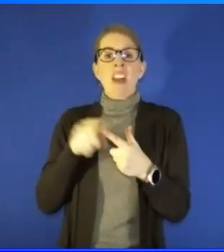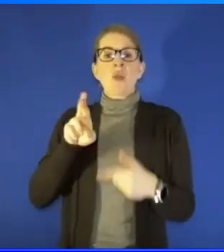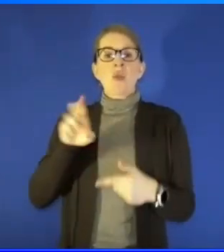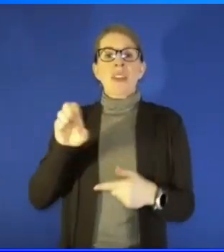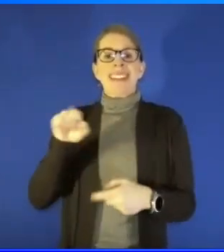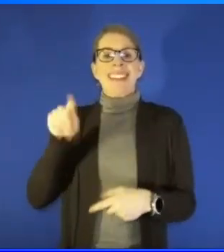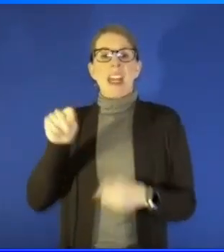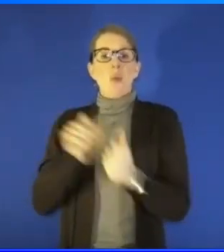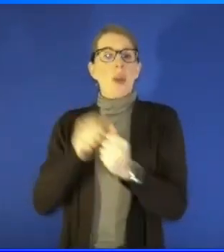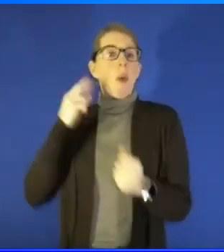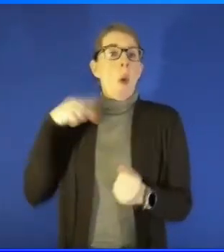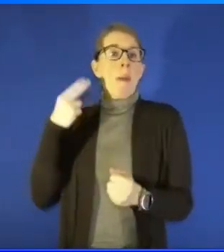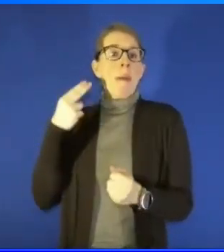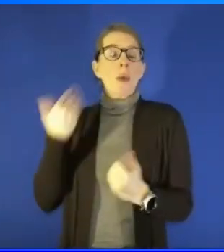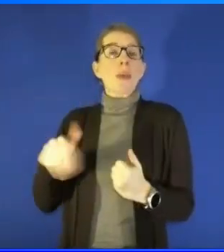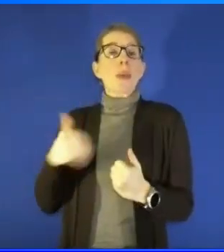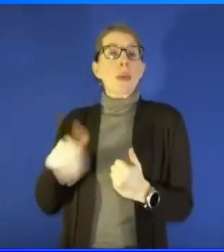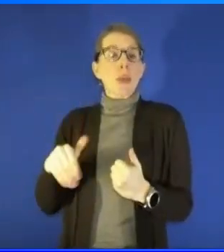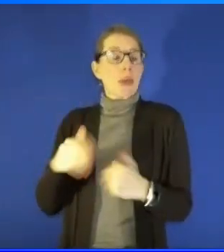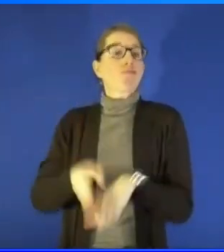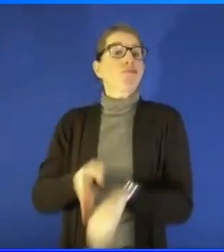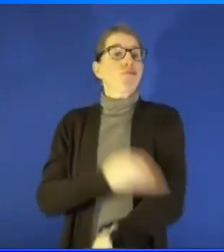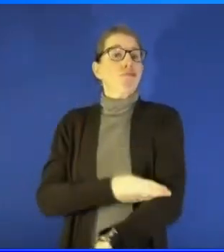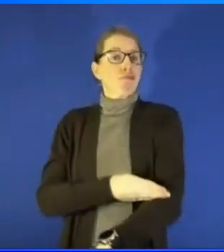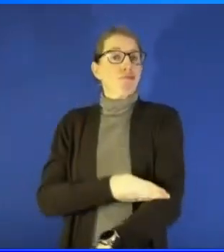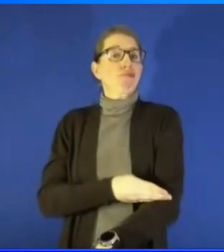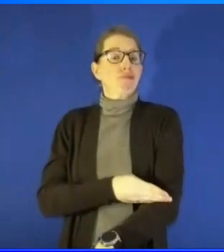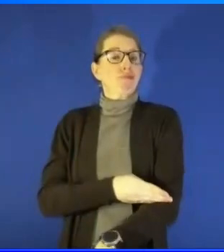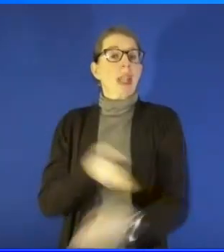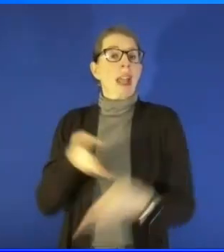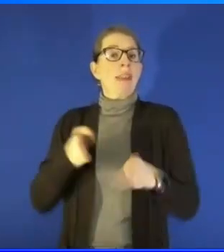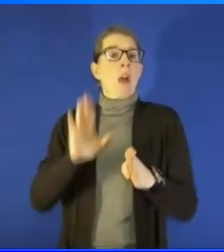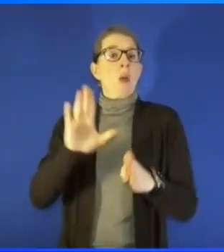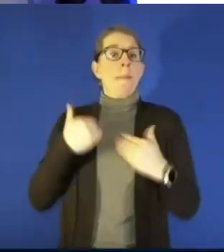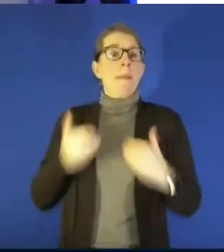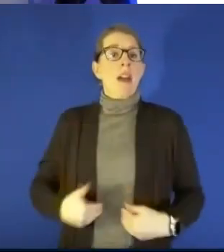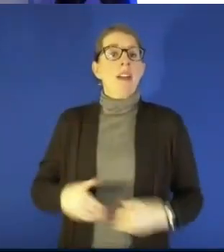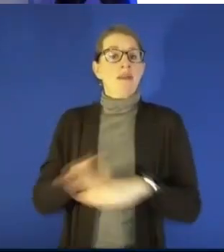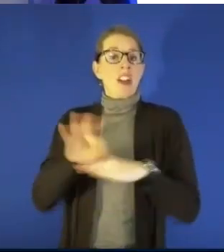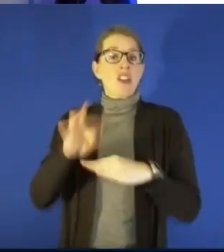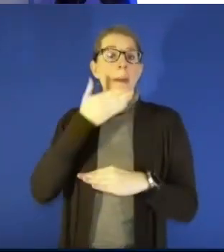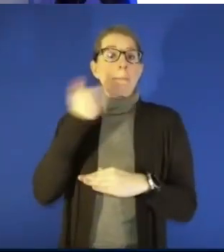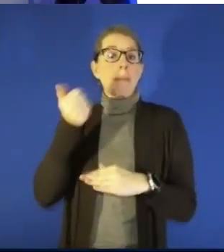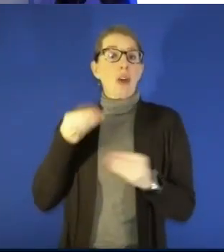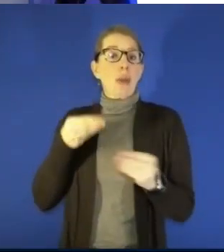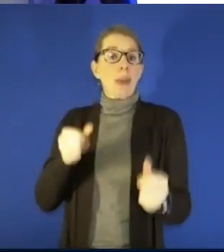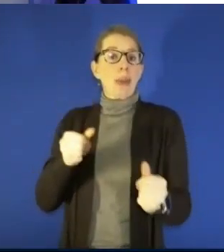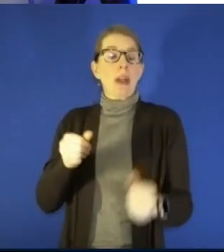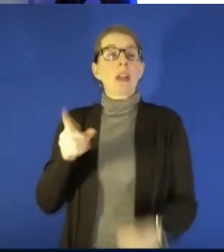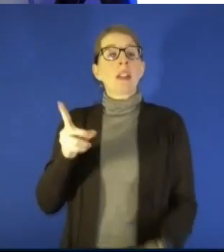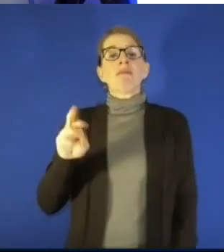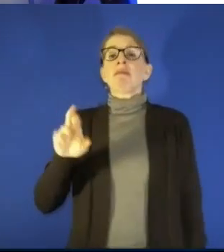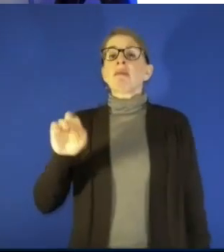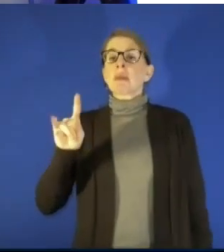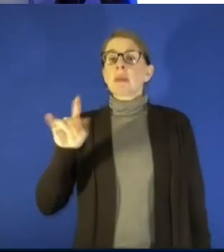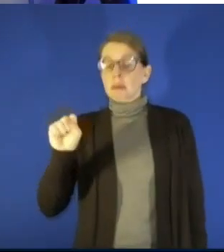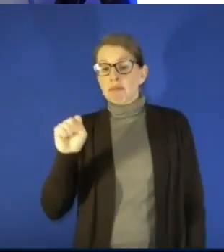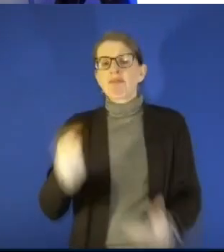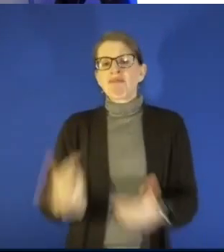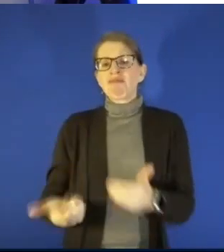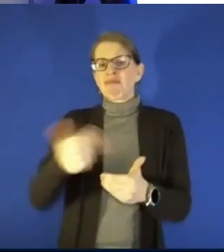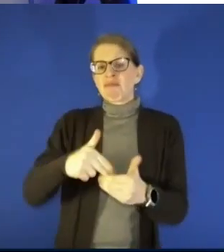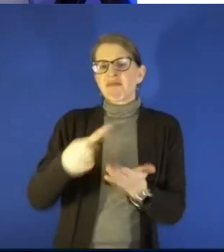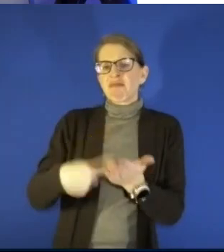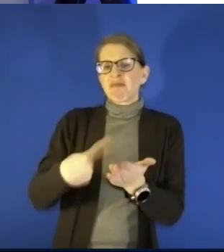as Stephanie mentioned, would allow her body to function better. Dr. Stites, jump in here and just help us, in